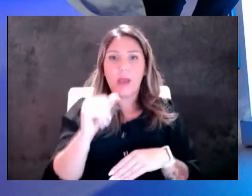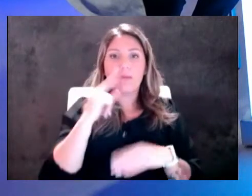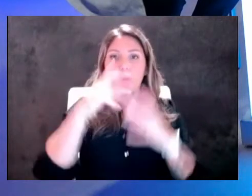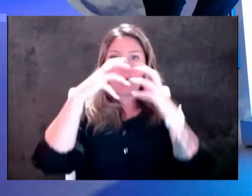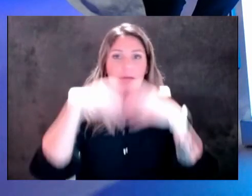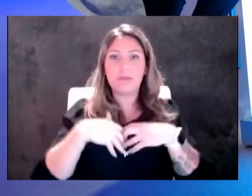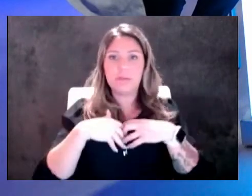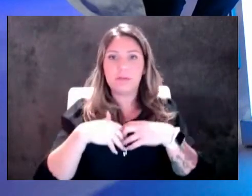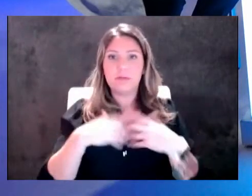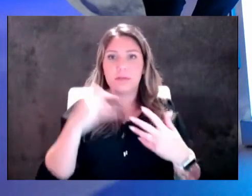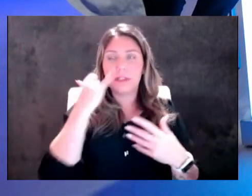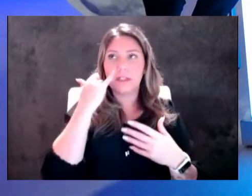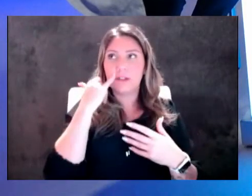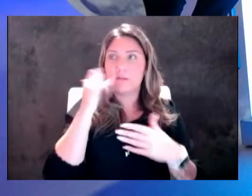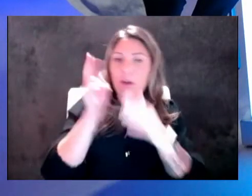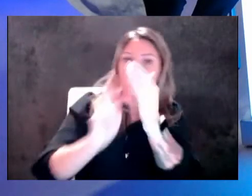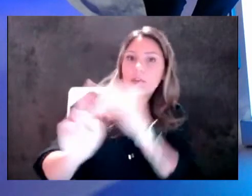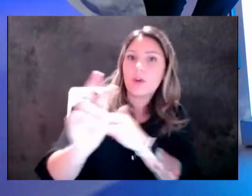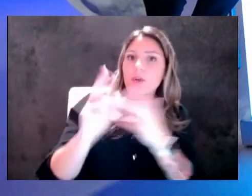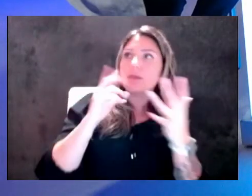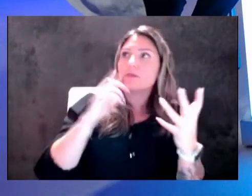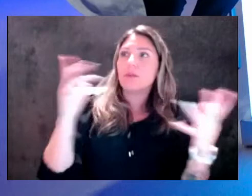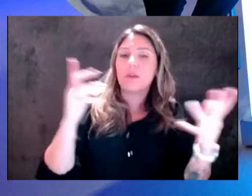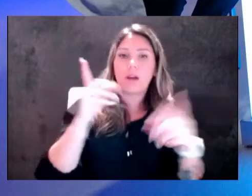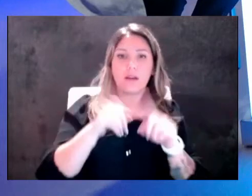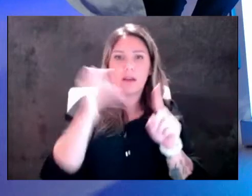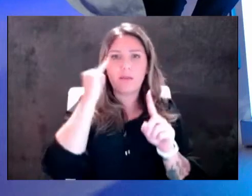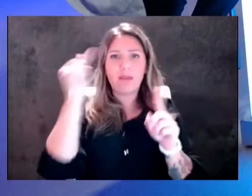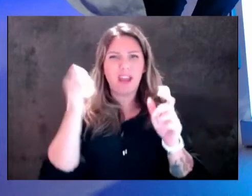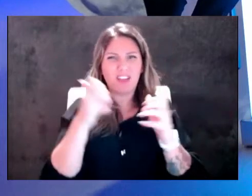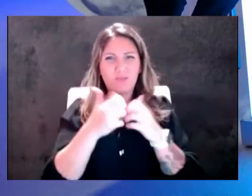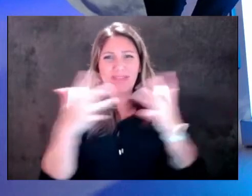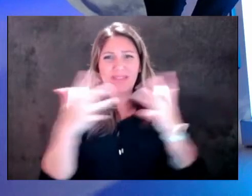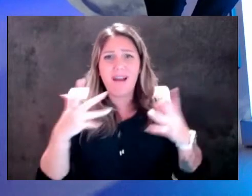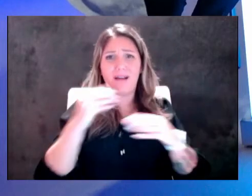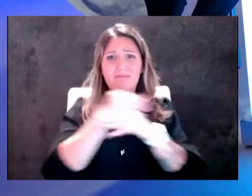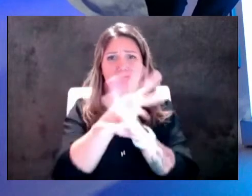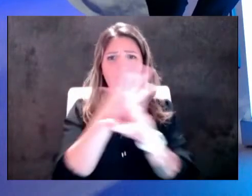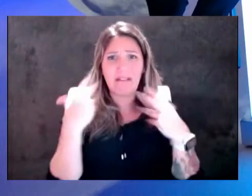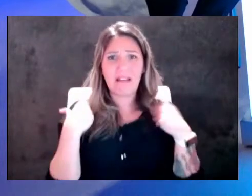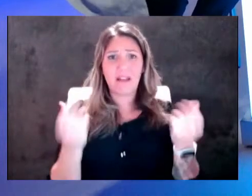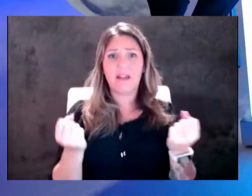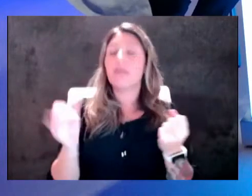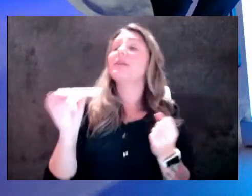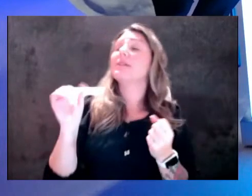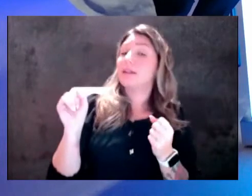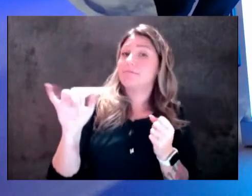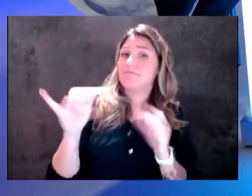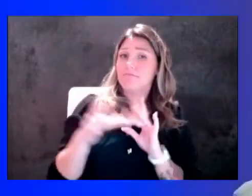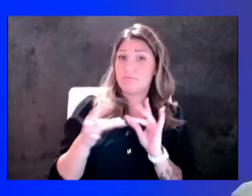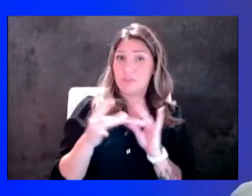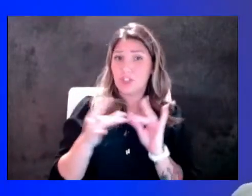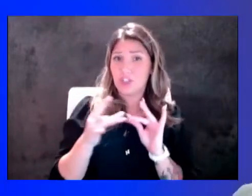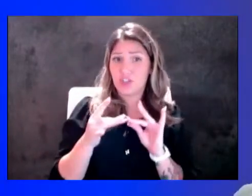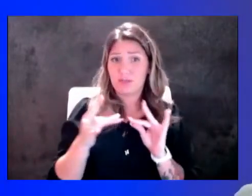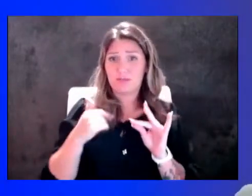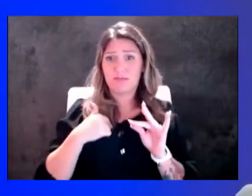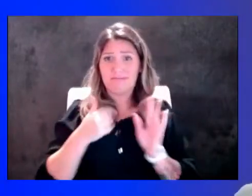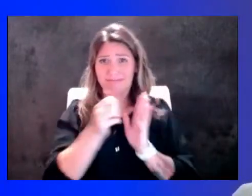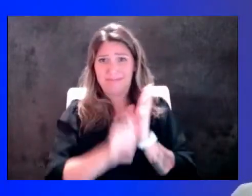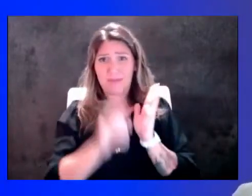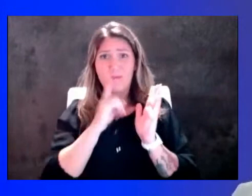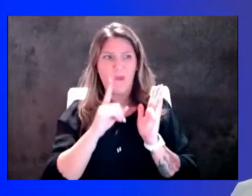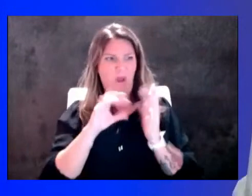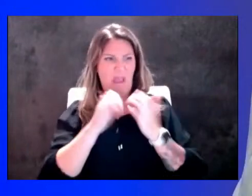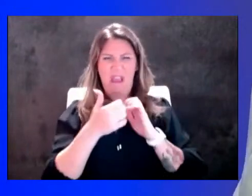can't imagine a future without telehealth. You know, Steve, it's, as I mentioned before, telehealth is, as a surgeon in my practice, you'd think, okay, well, how do you